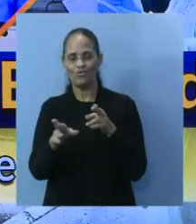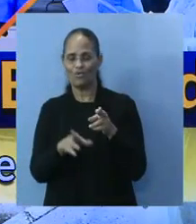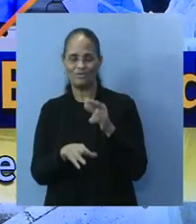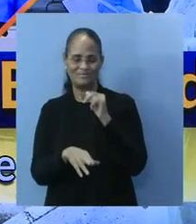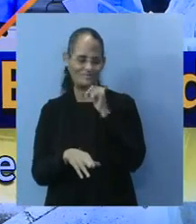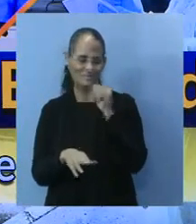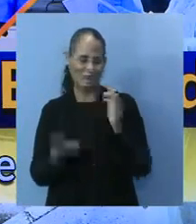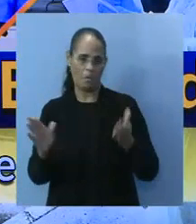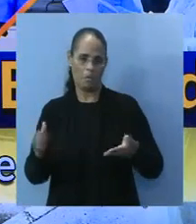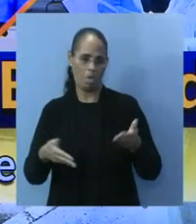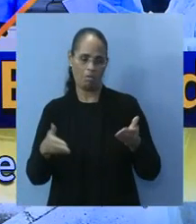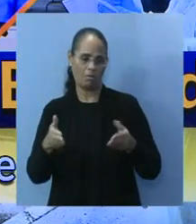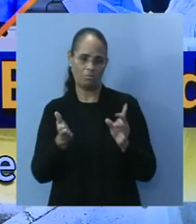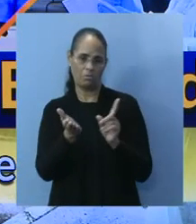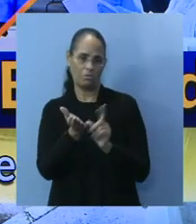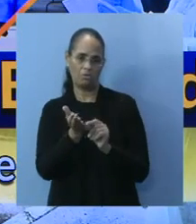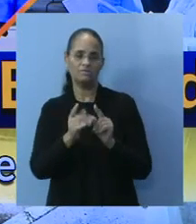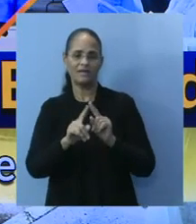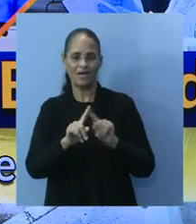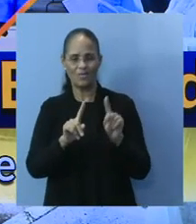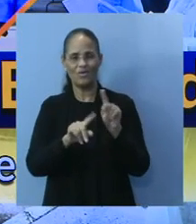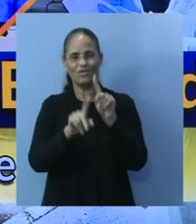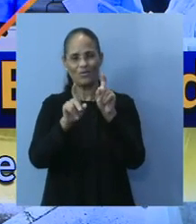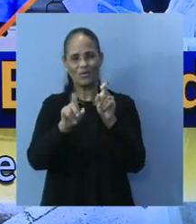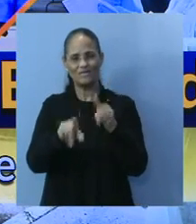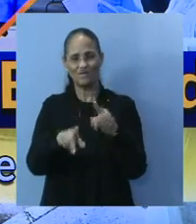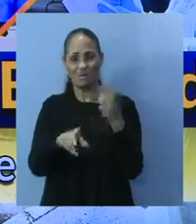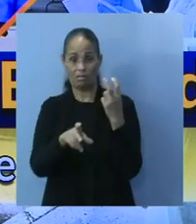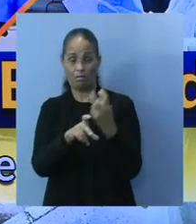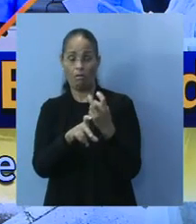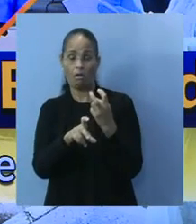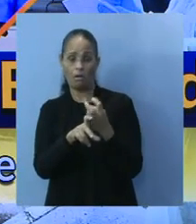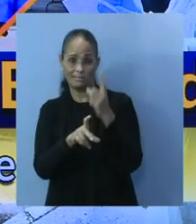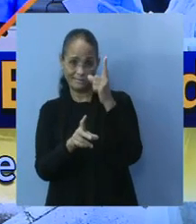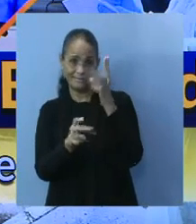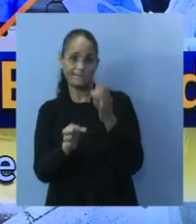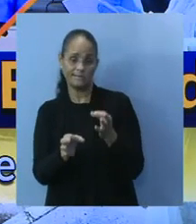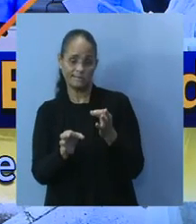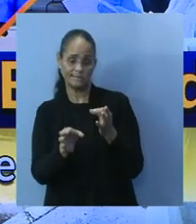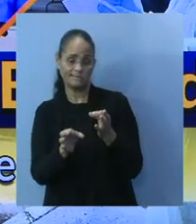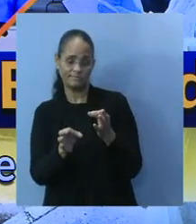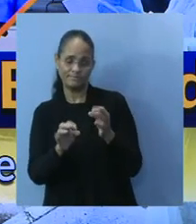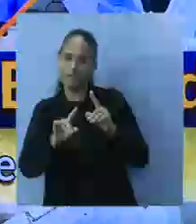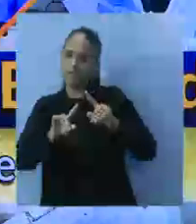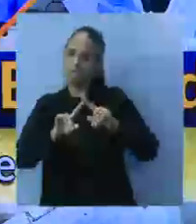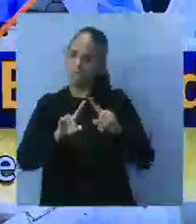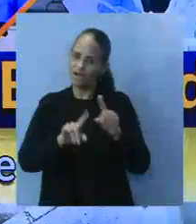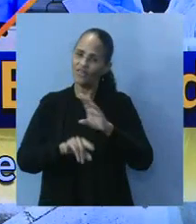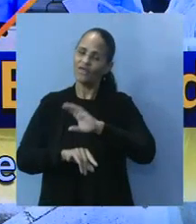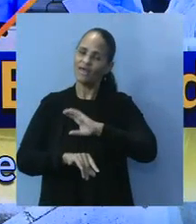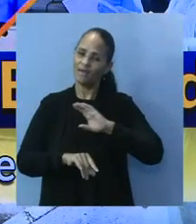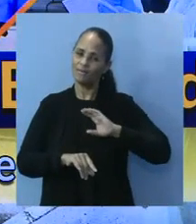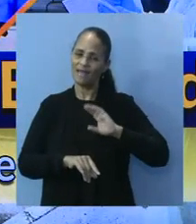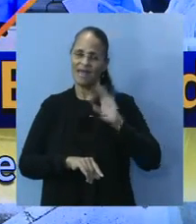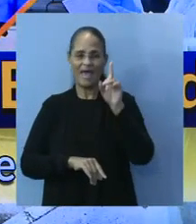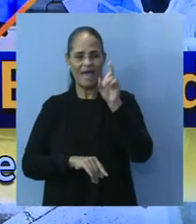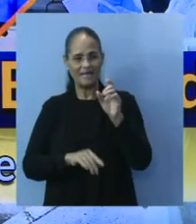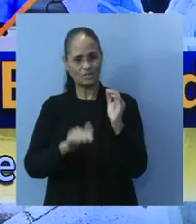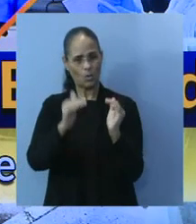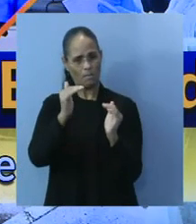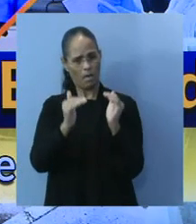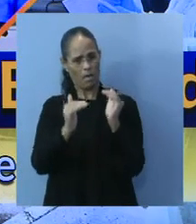many, and without question, it was a difficult decision. However, the Cabinet had to balance what is the